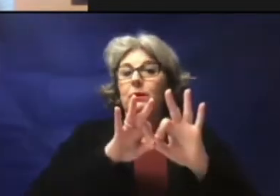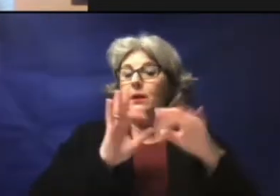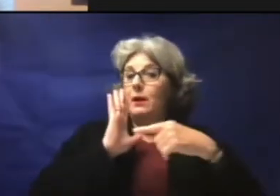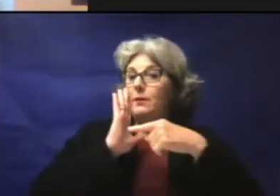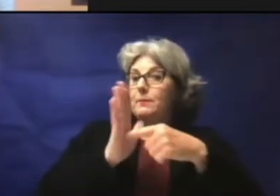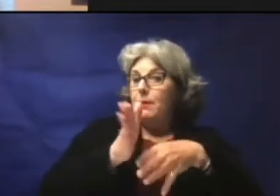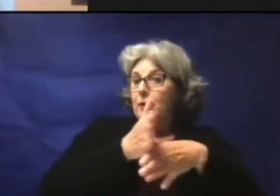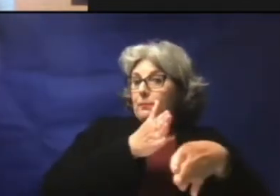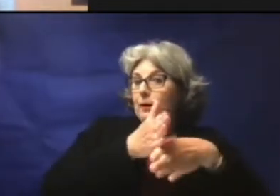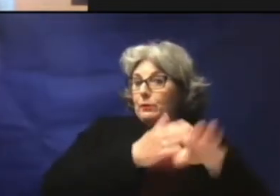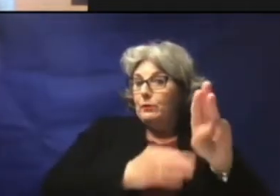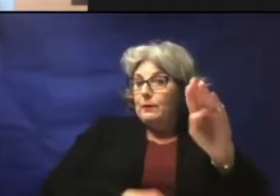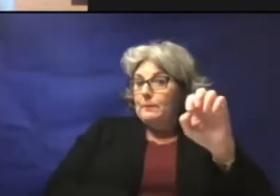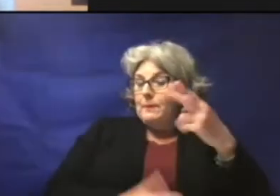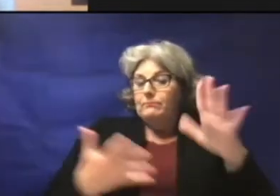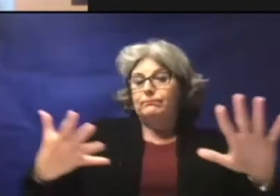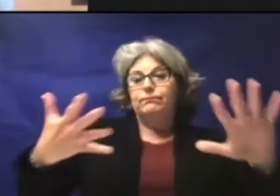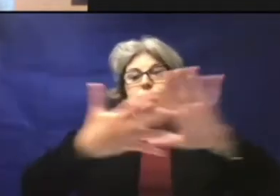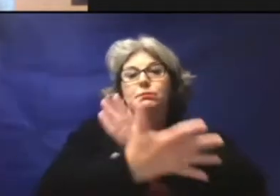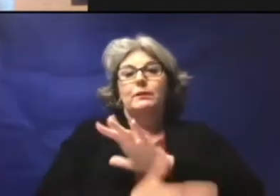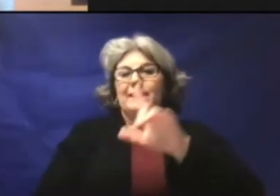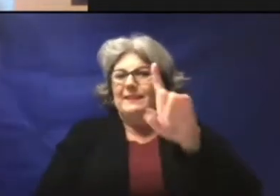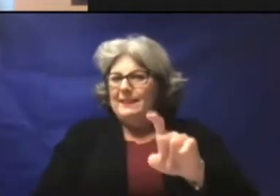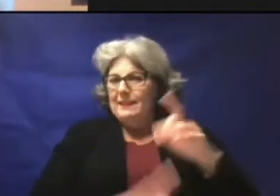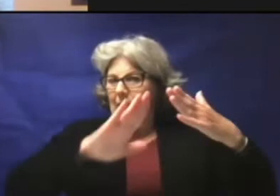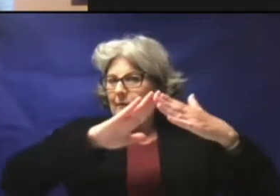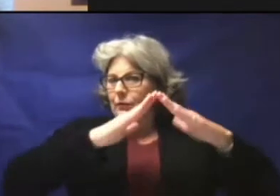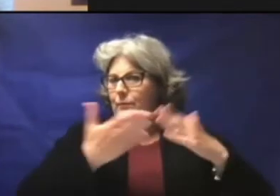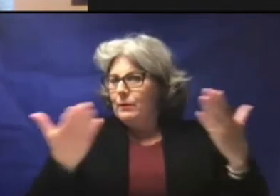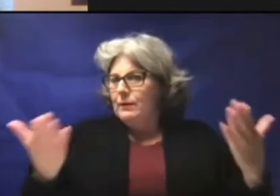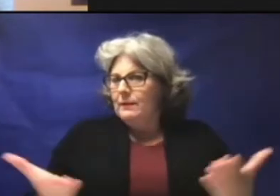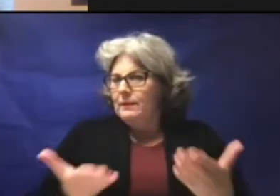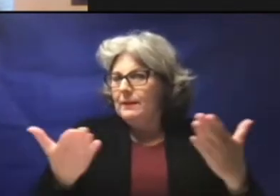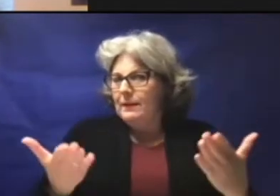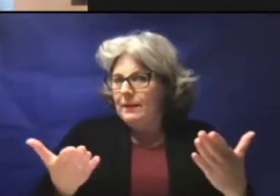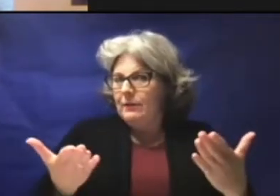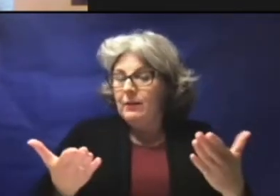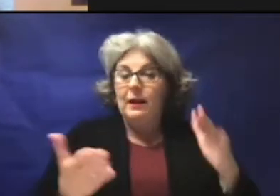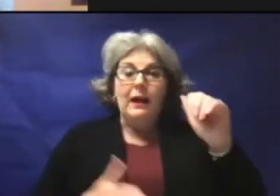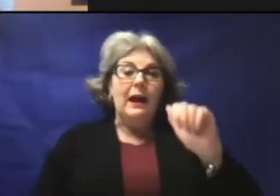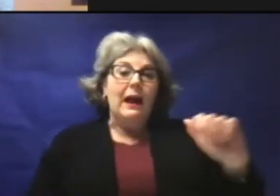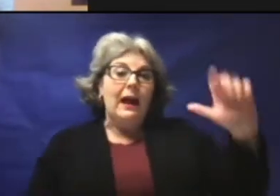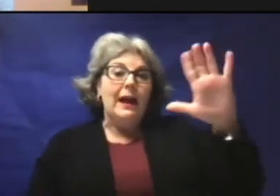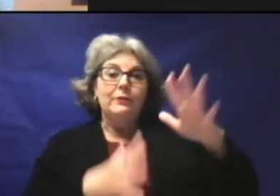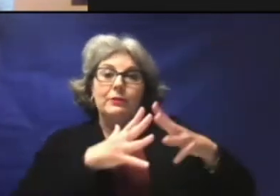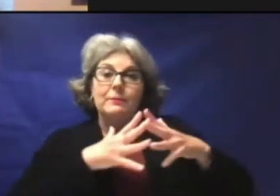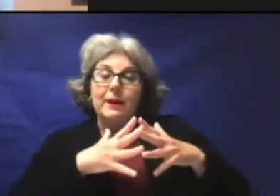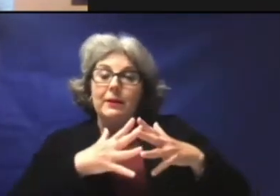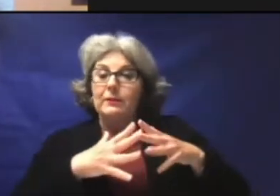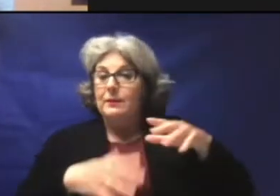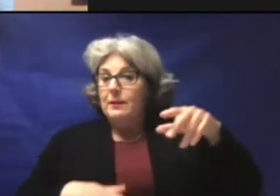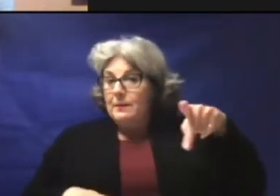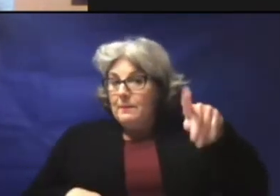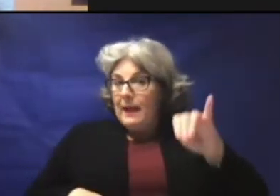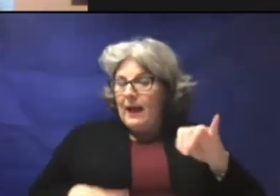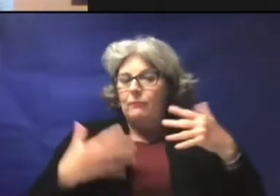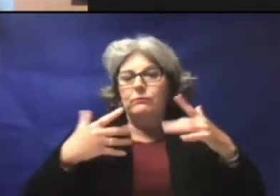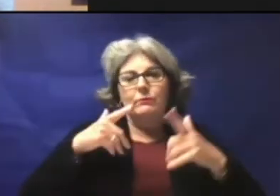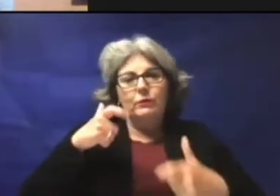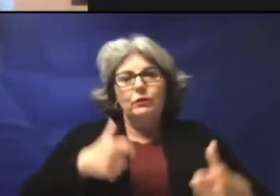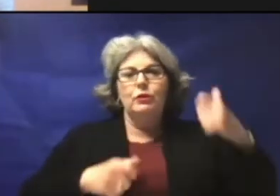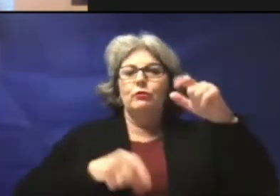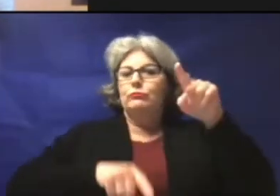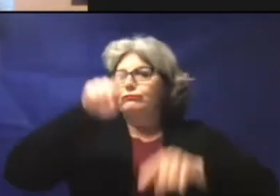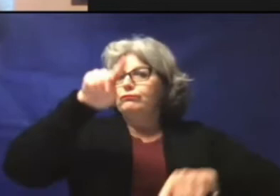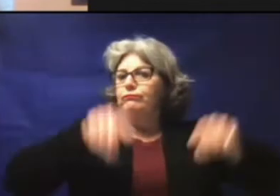minority myth obscures the true needs of our community. And in fact, Asian Americans and Pacific Islanders have the largest